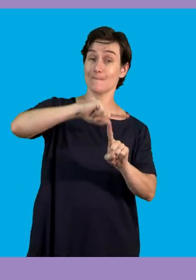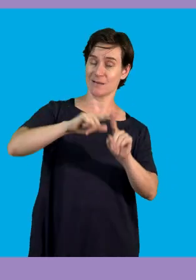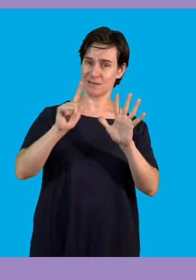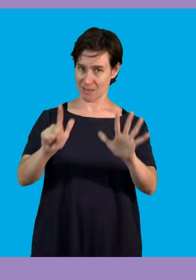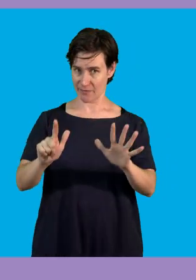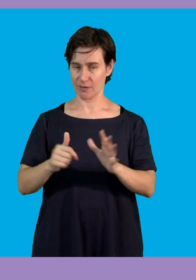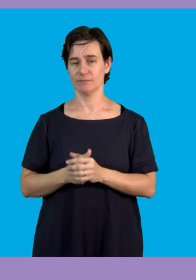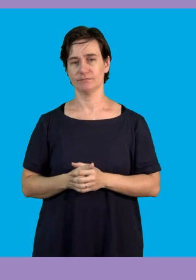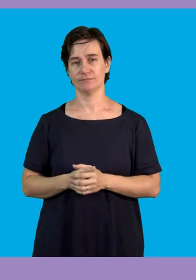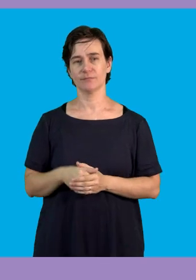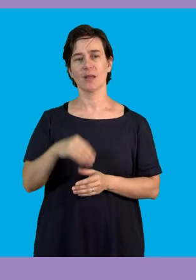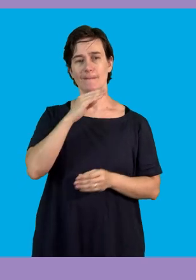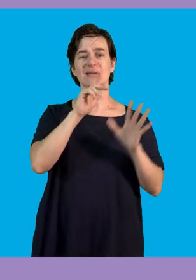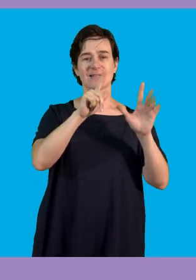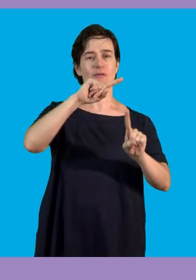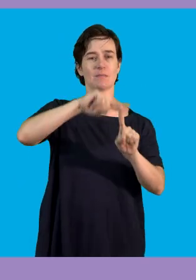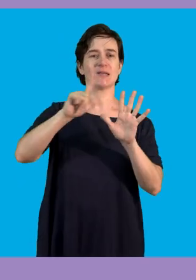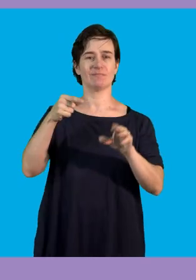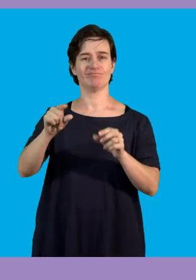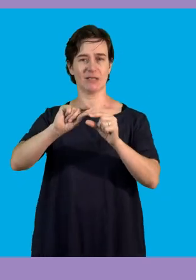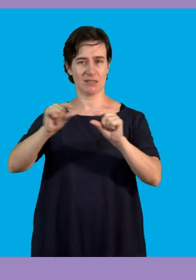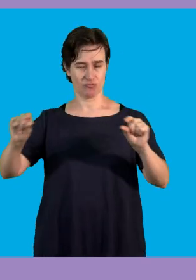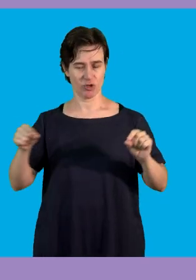plus the next 7. So it's 7 plus 7.